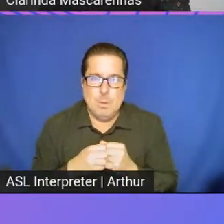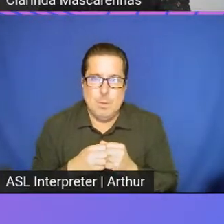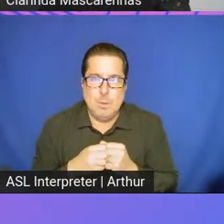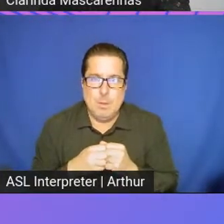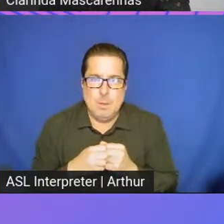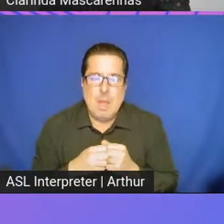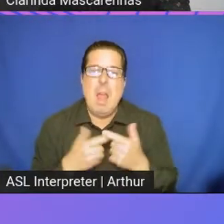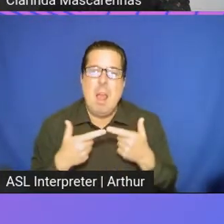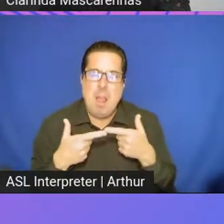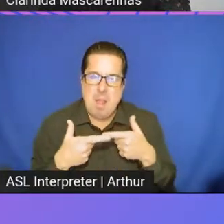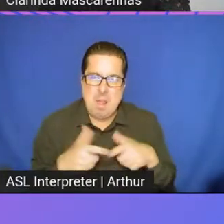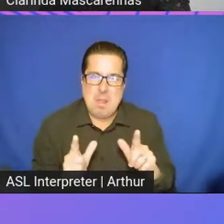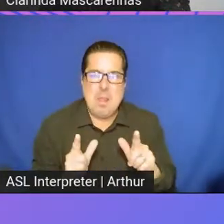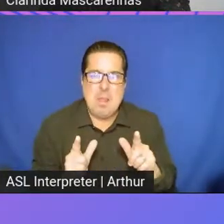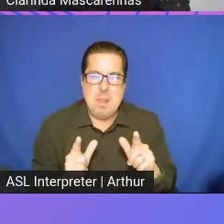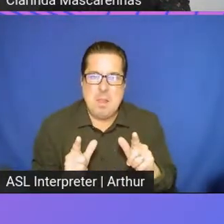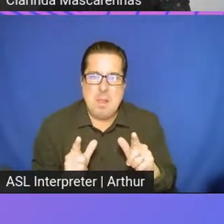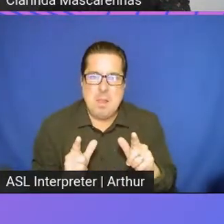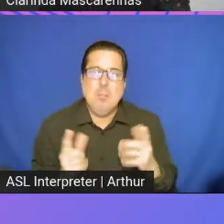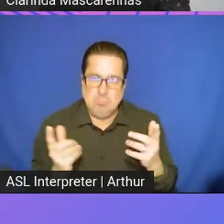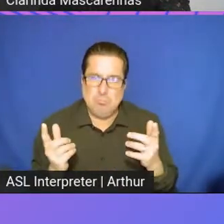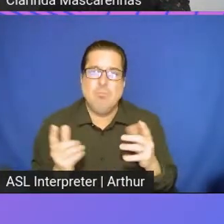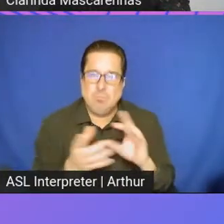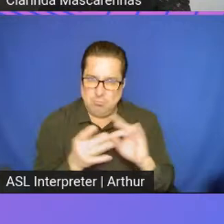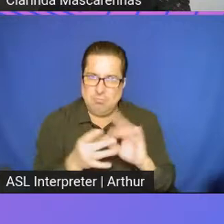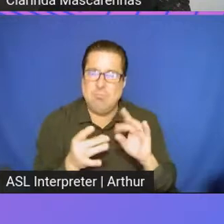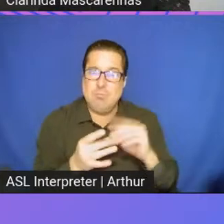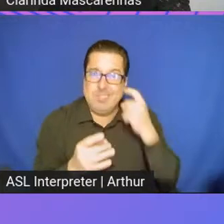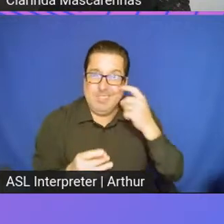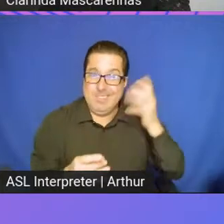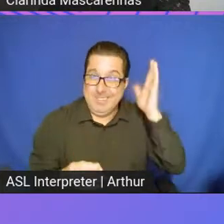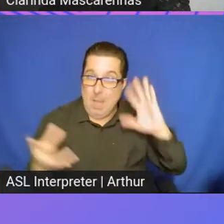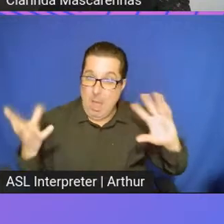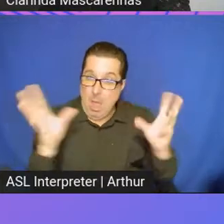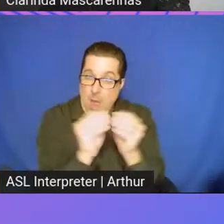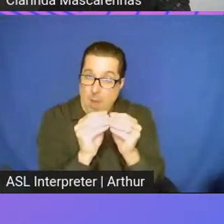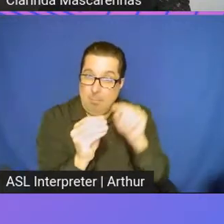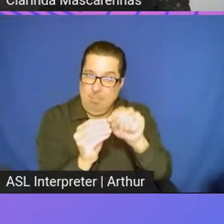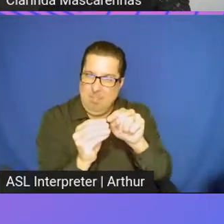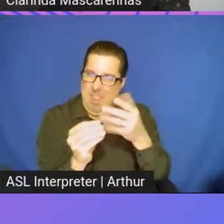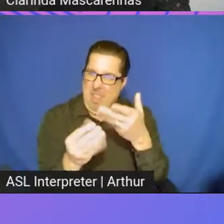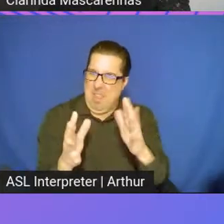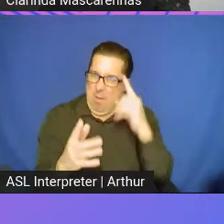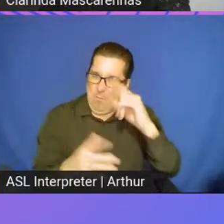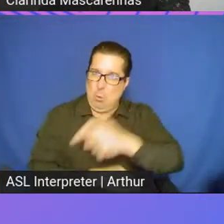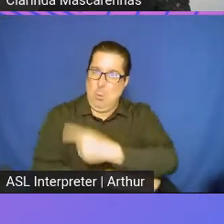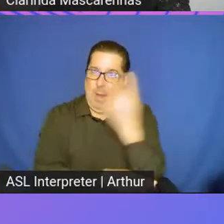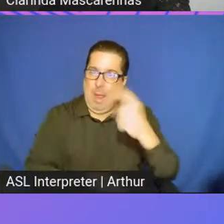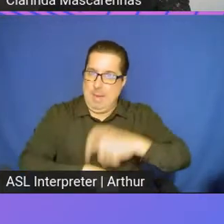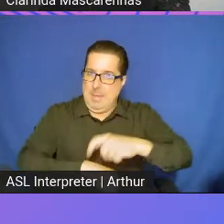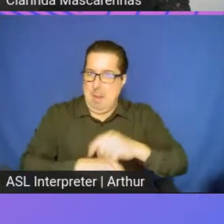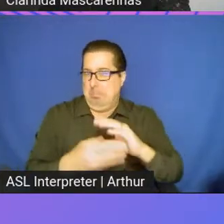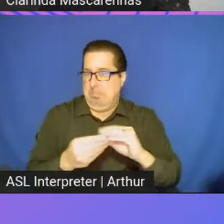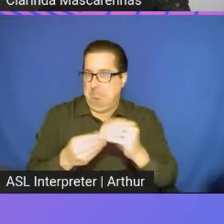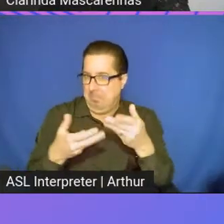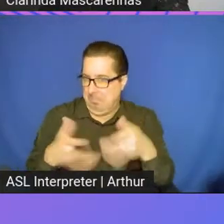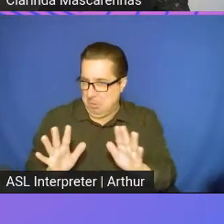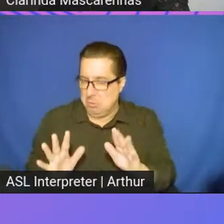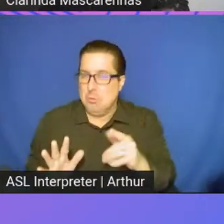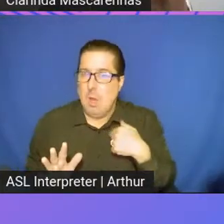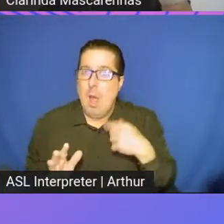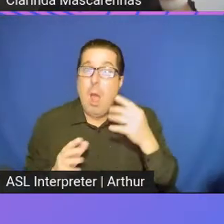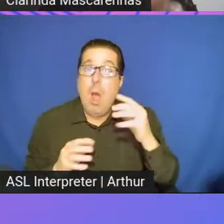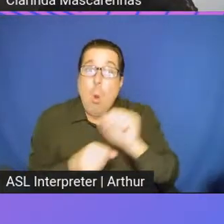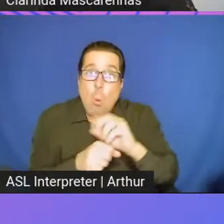that's the demo part for today, and hope these two capabilities will help empower your application and manage your app runner service workloads